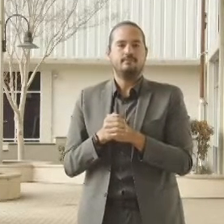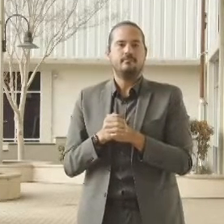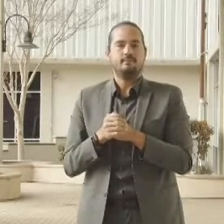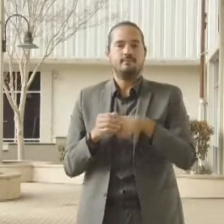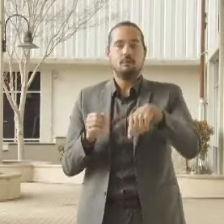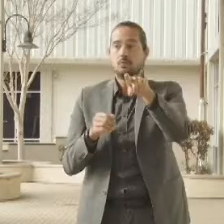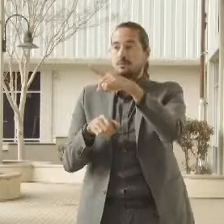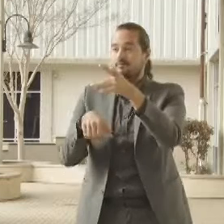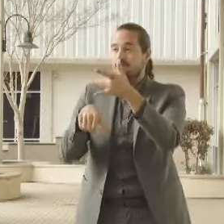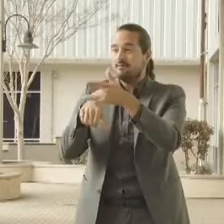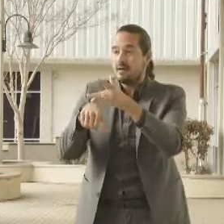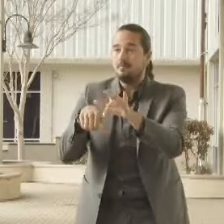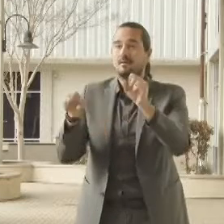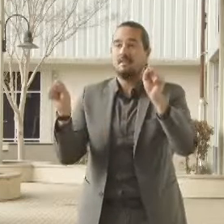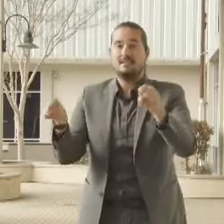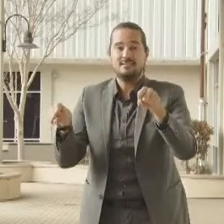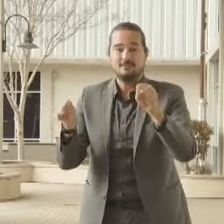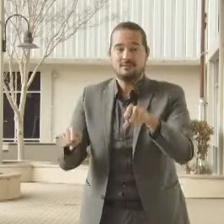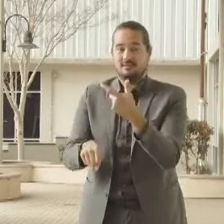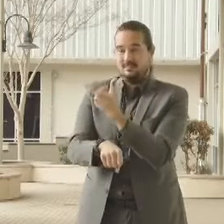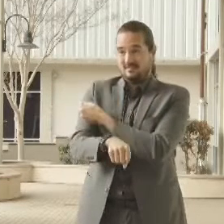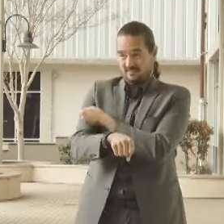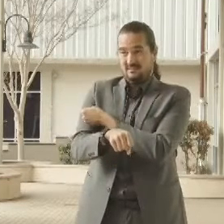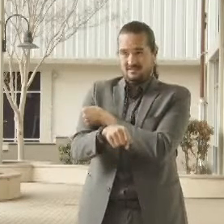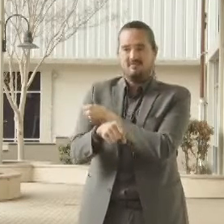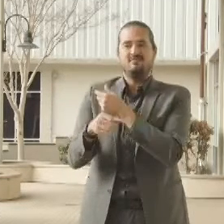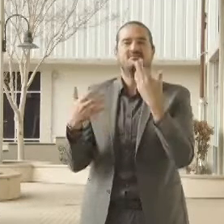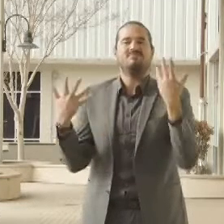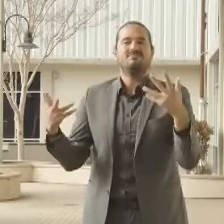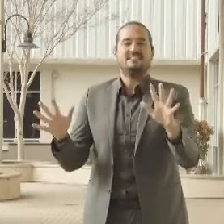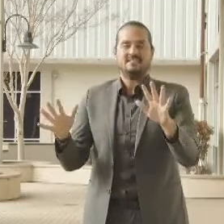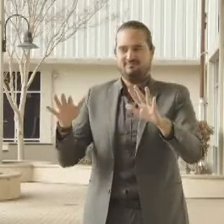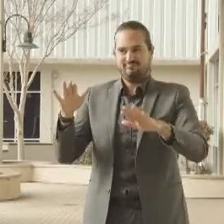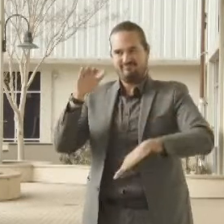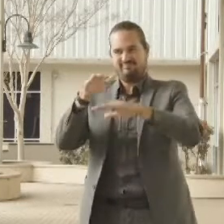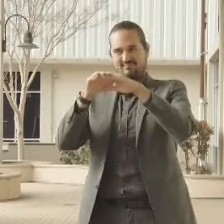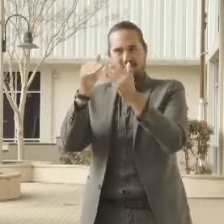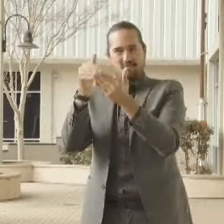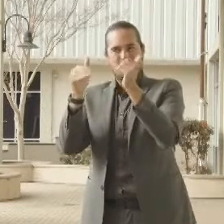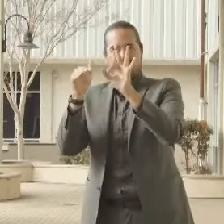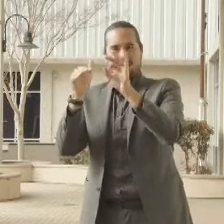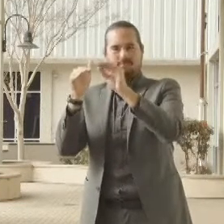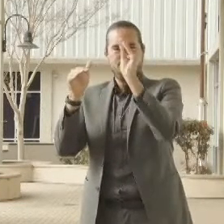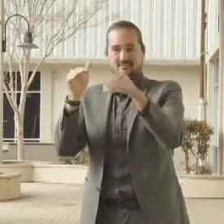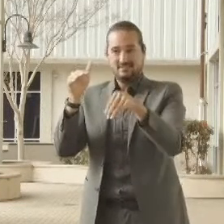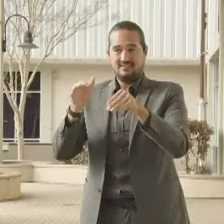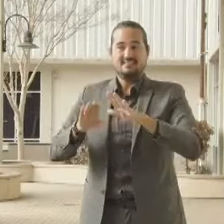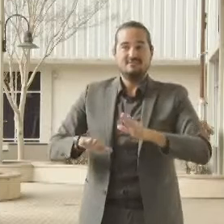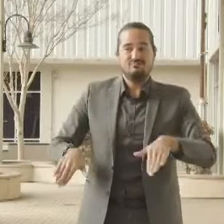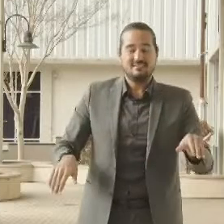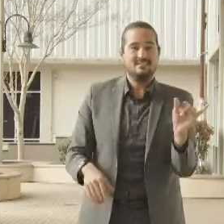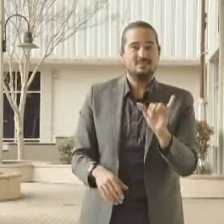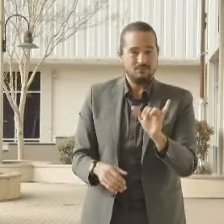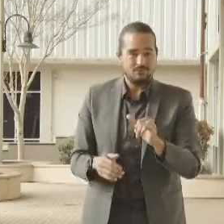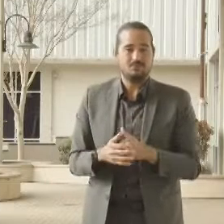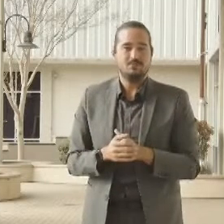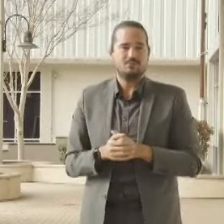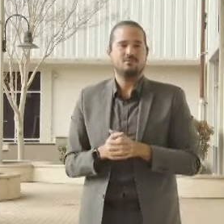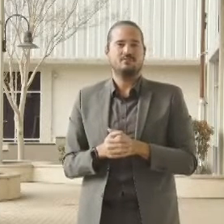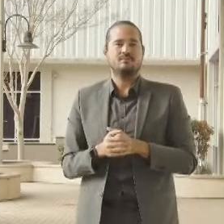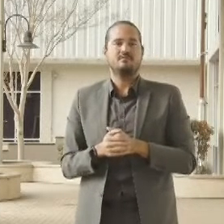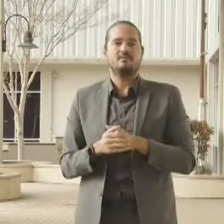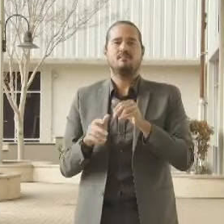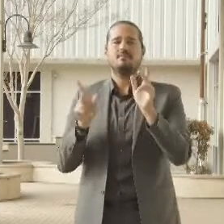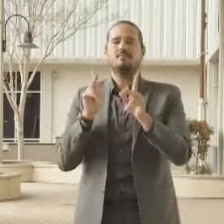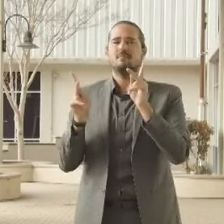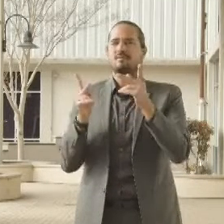vaccinated. And almost 64% of people who are eligible to be boosted have gotten boosted. So this has